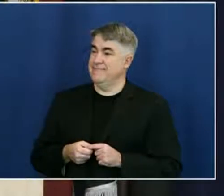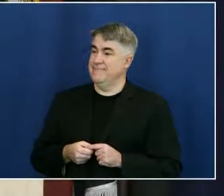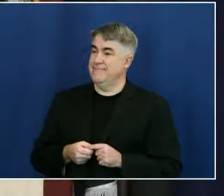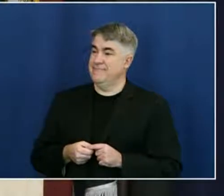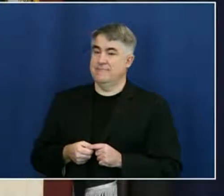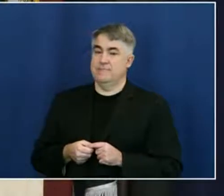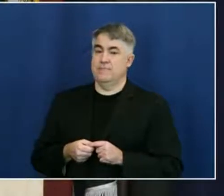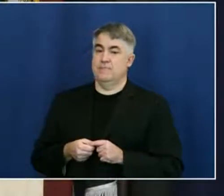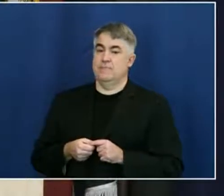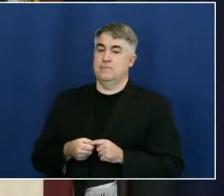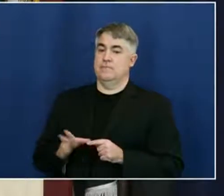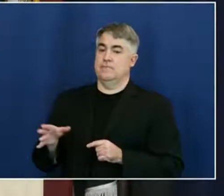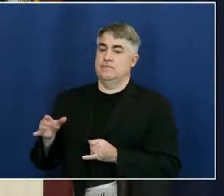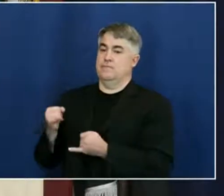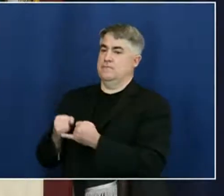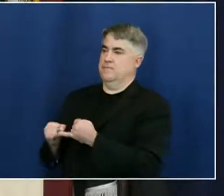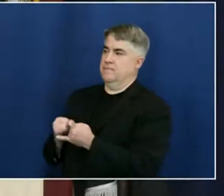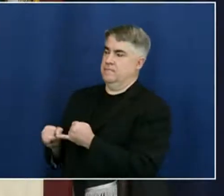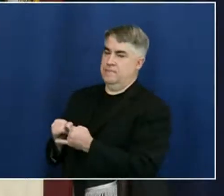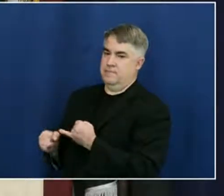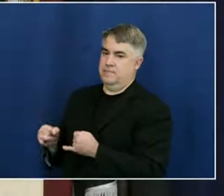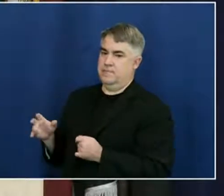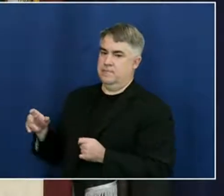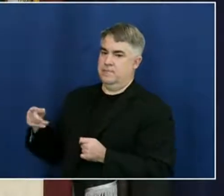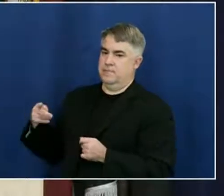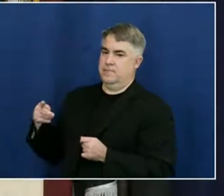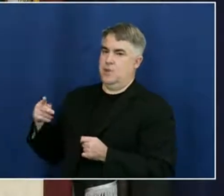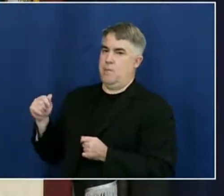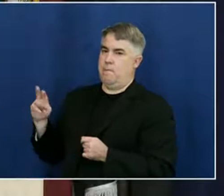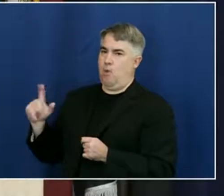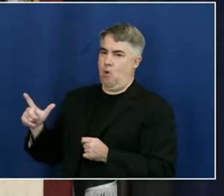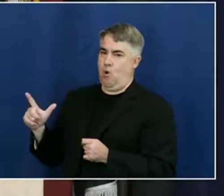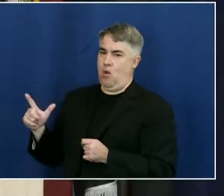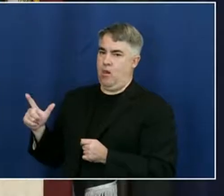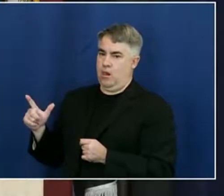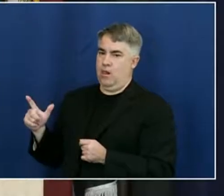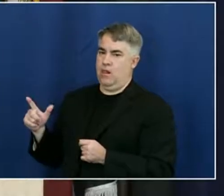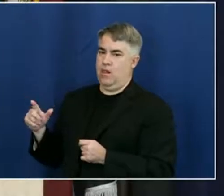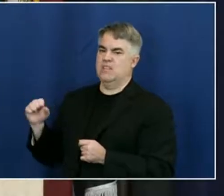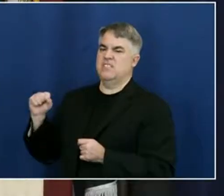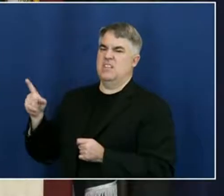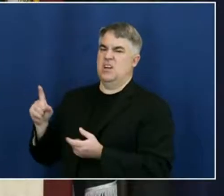Our last caller is Paul Sisson with the San Diego Union Tribune.